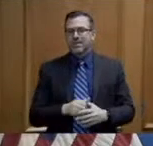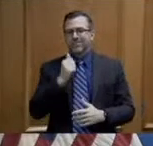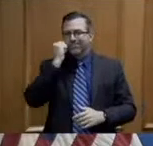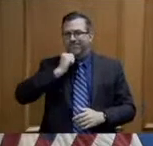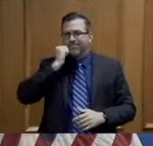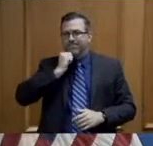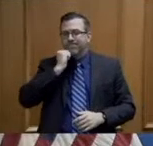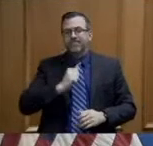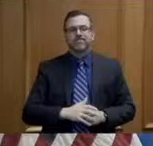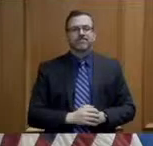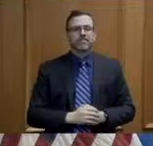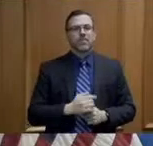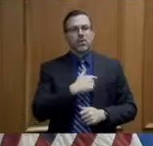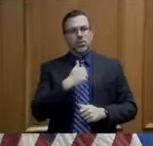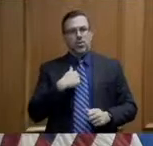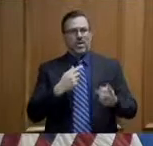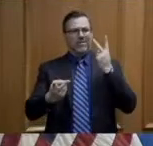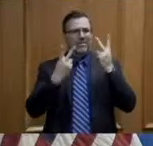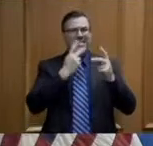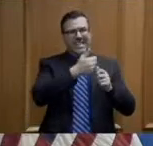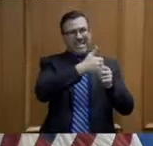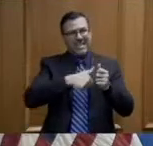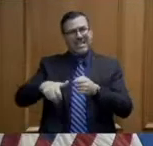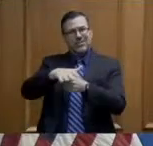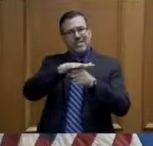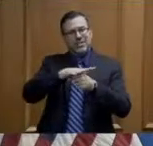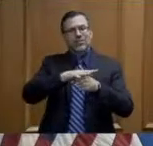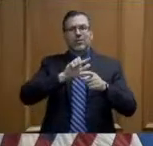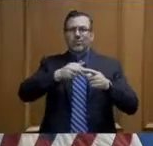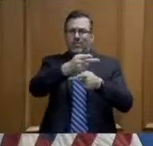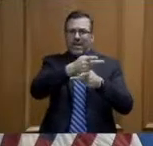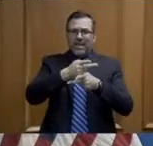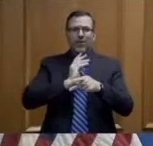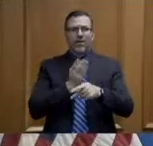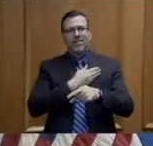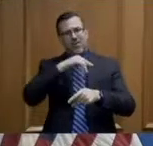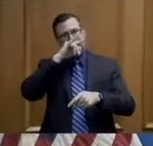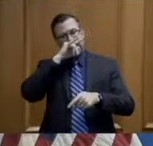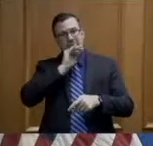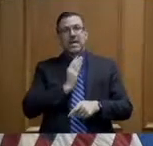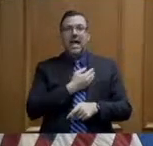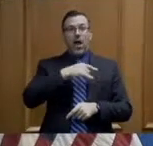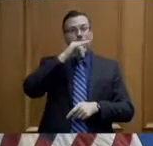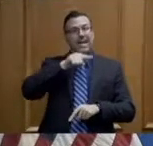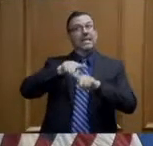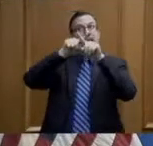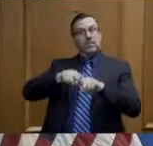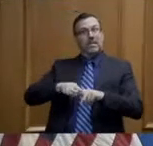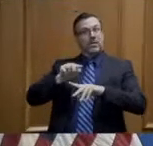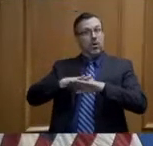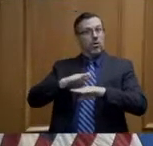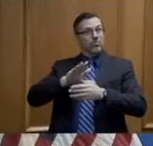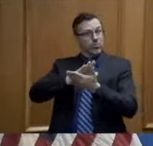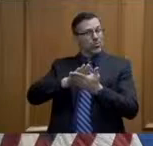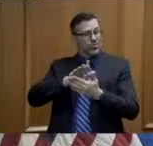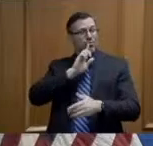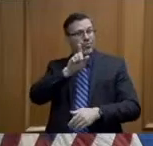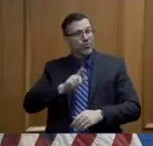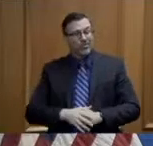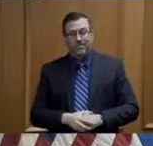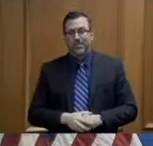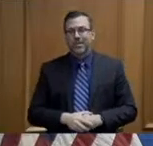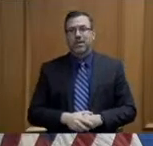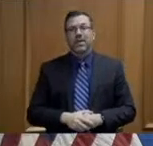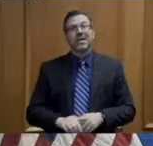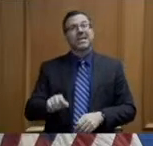beyond to work with partners in their communities to take care of our kids, and our kids are counting on us. As a state, we want to